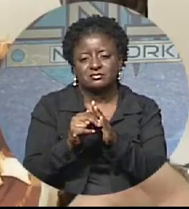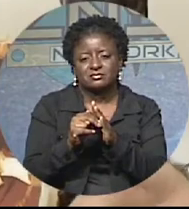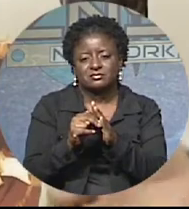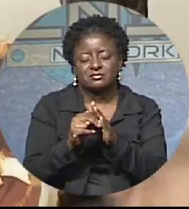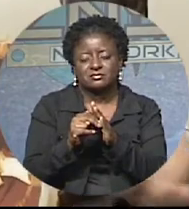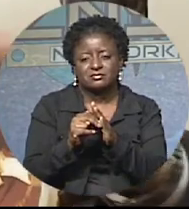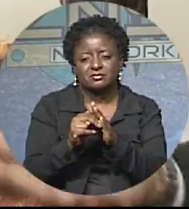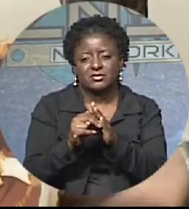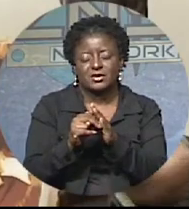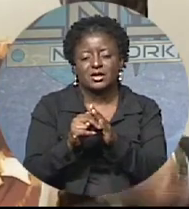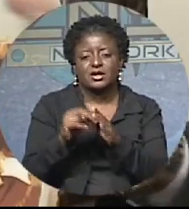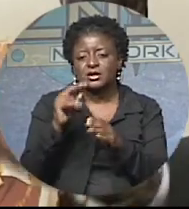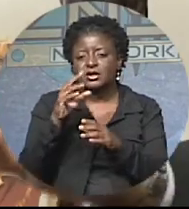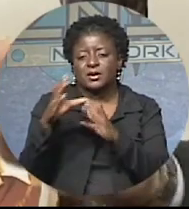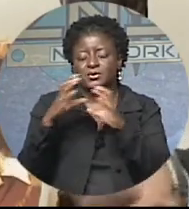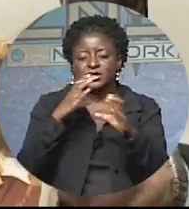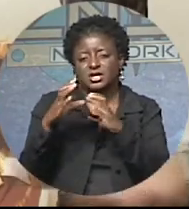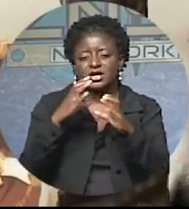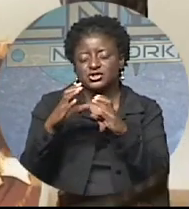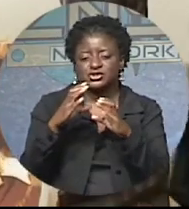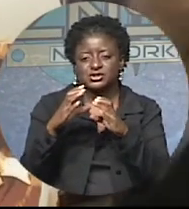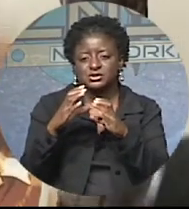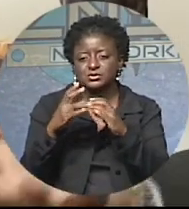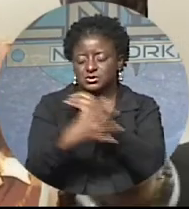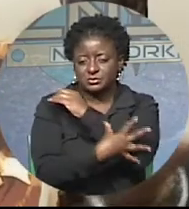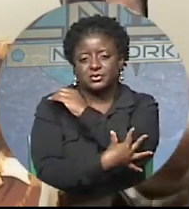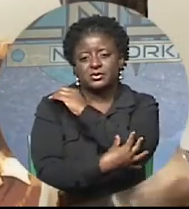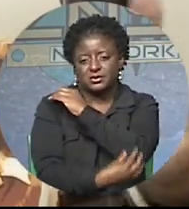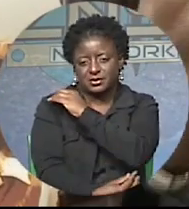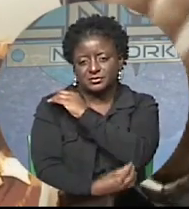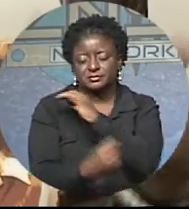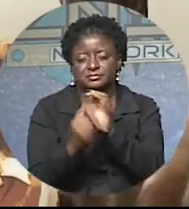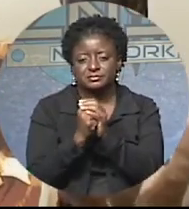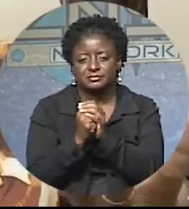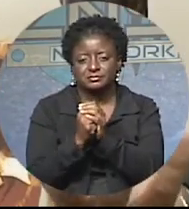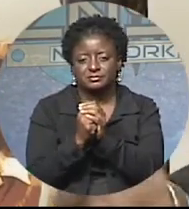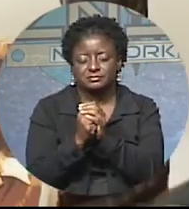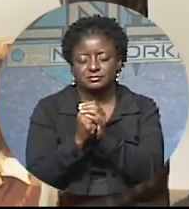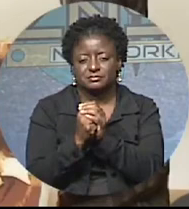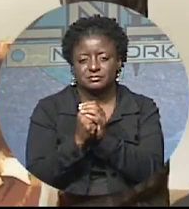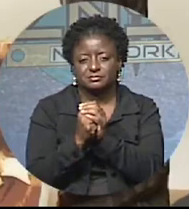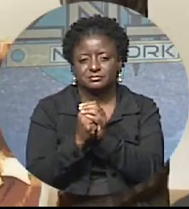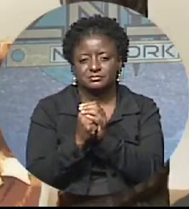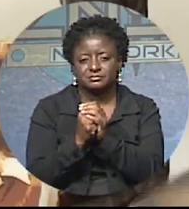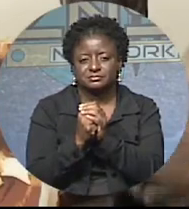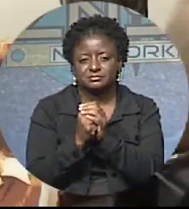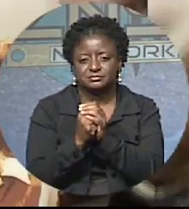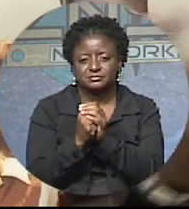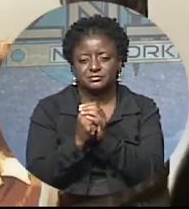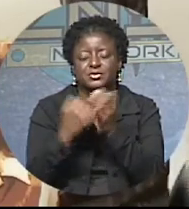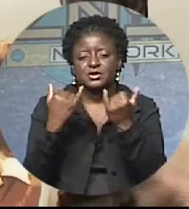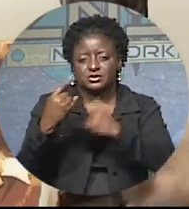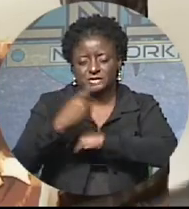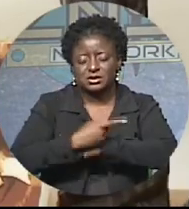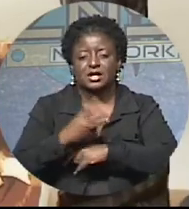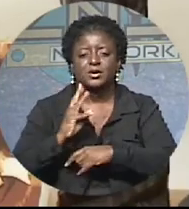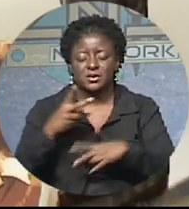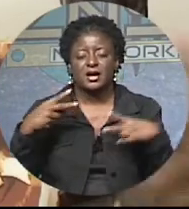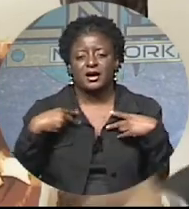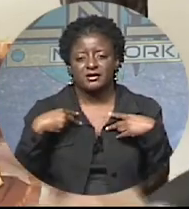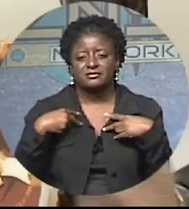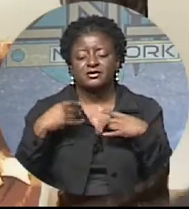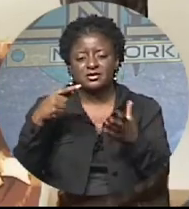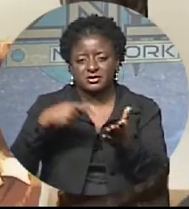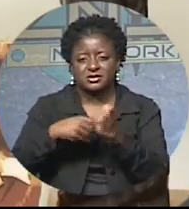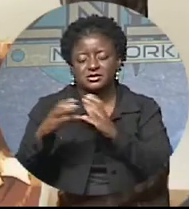in the morning, no one told the embassy something about this by official means, But today we have this conversation with the minister,